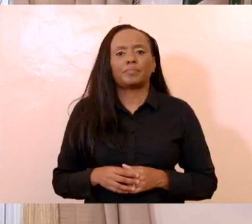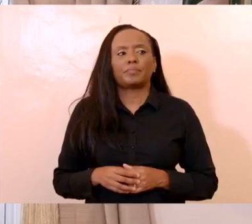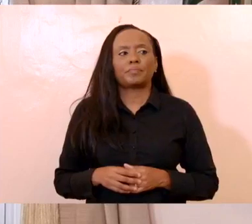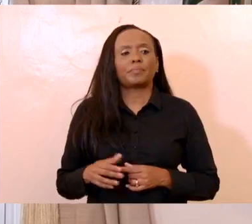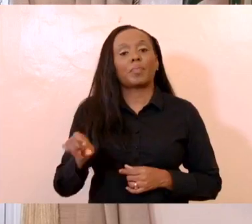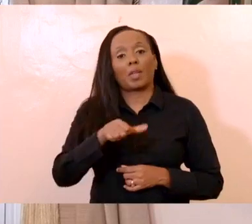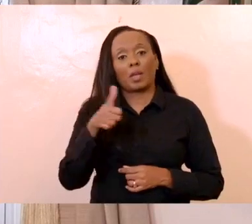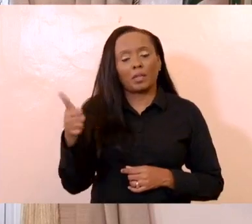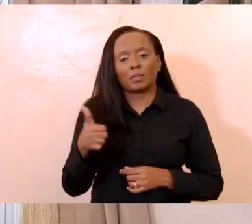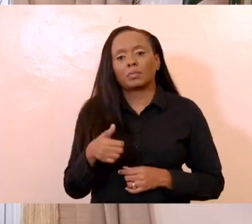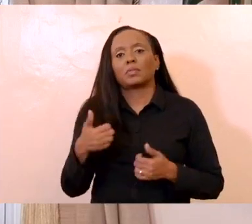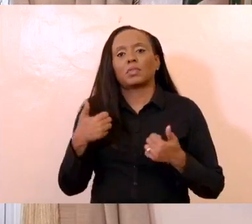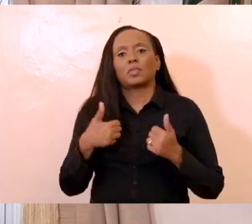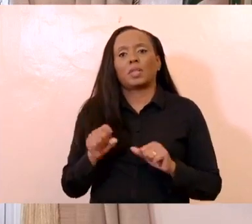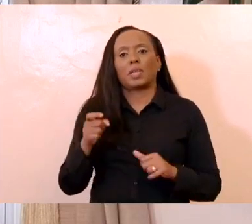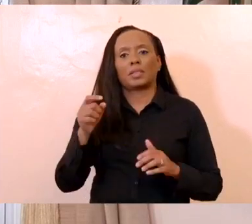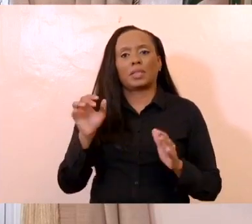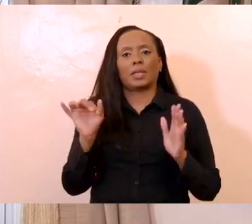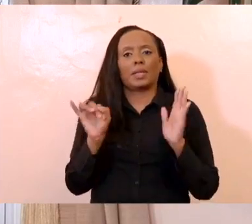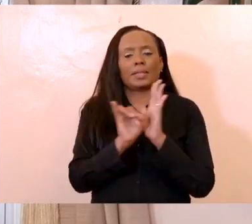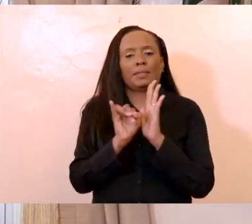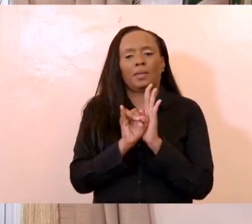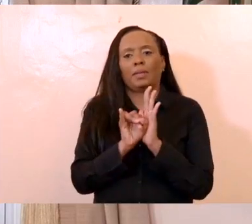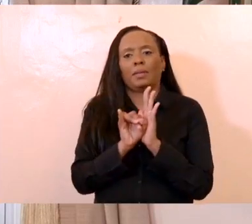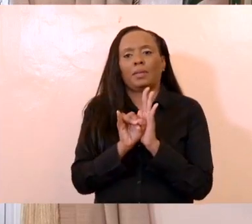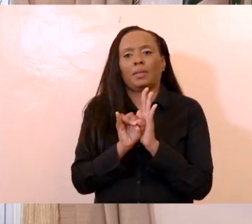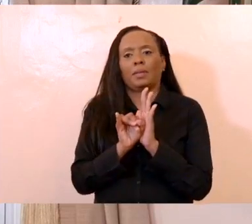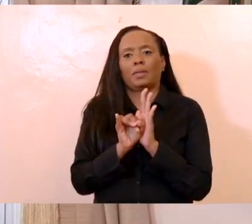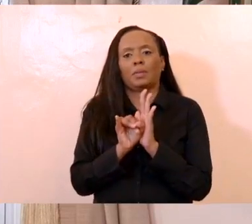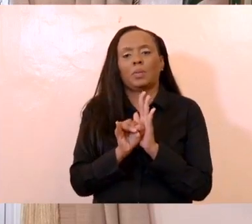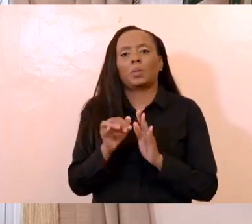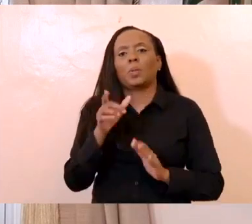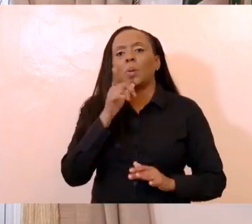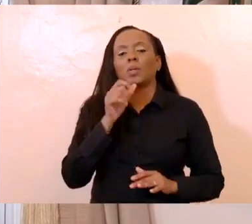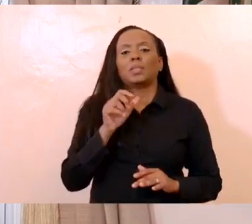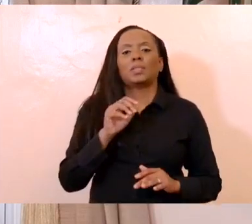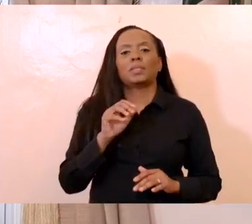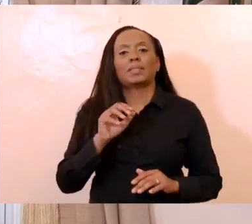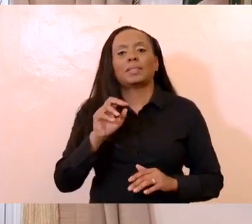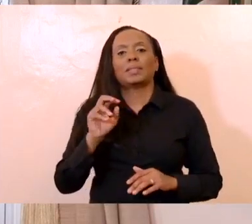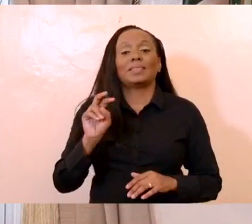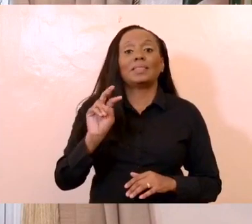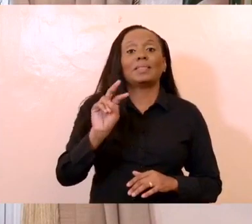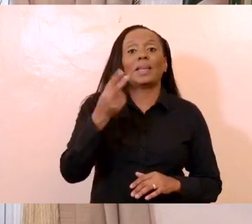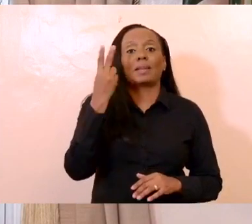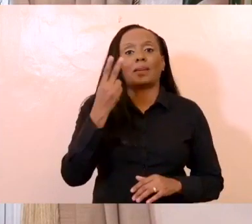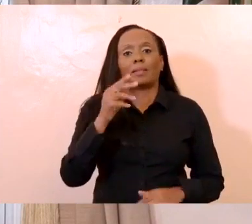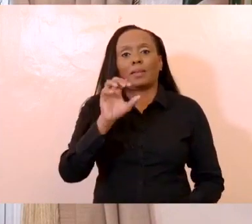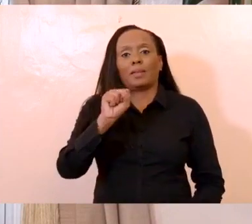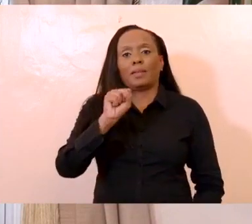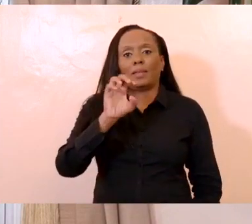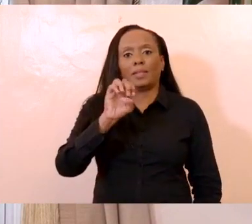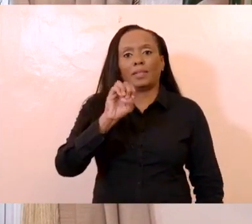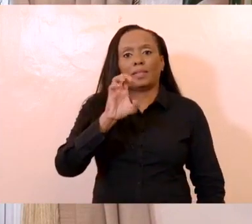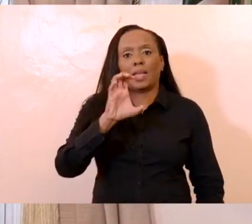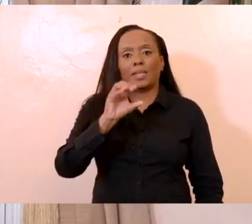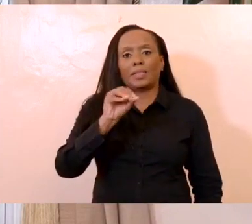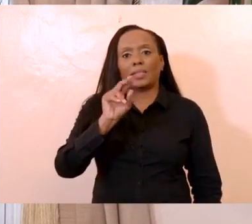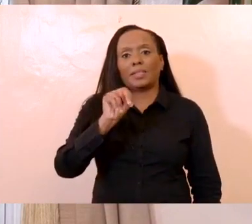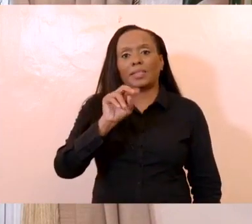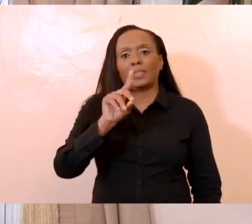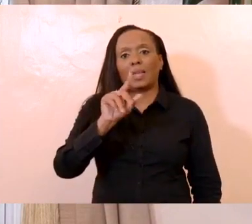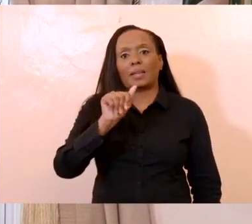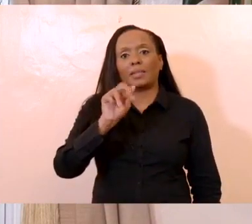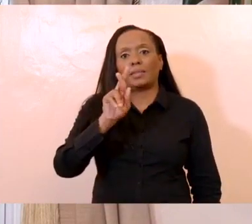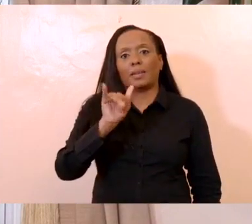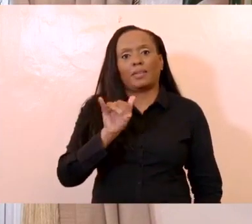to identify as soon as we can who secondary contacts might be. So secondary contacts would be people